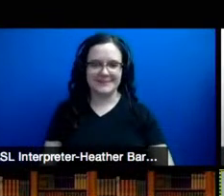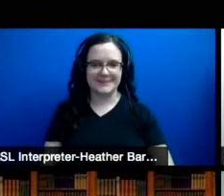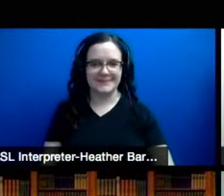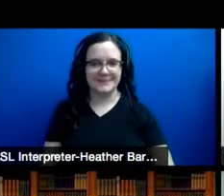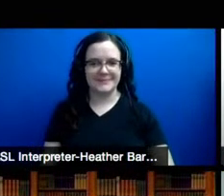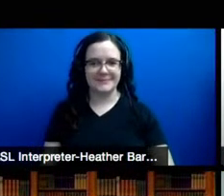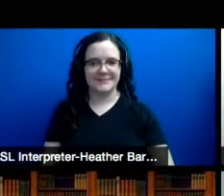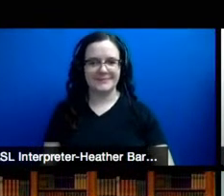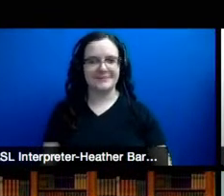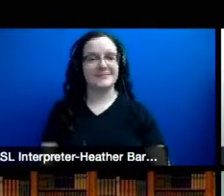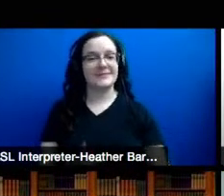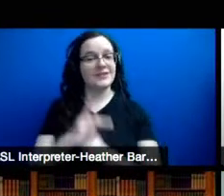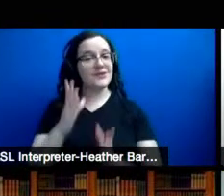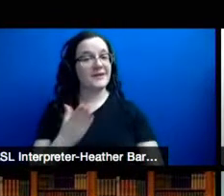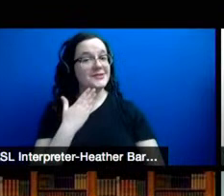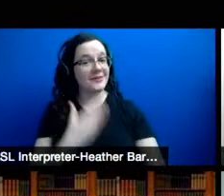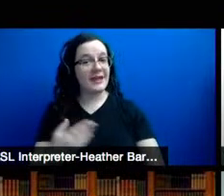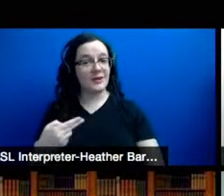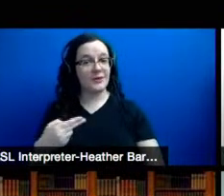Thank you, Heather.